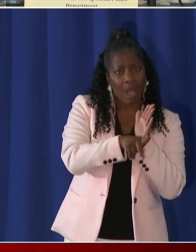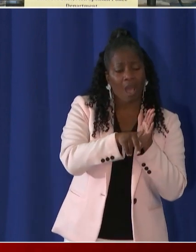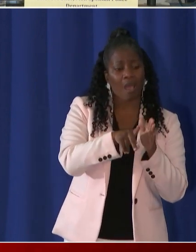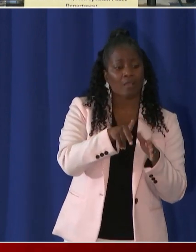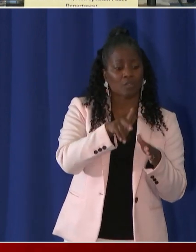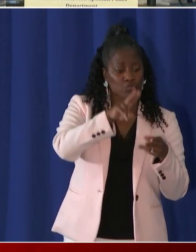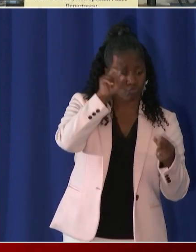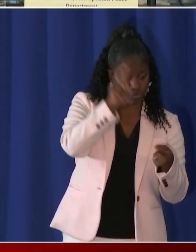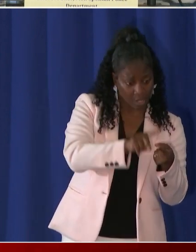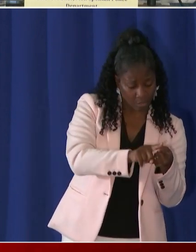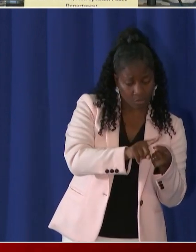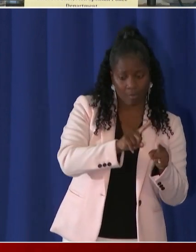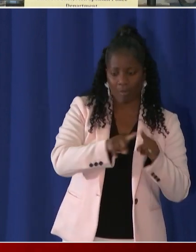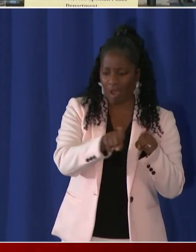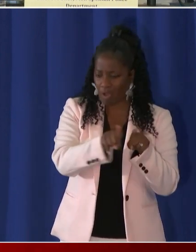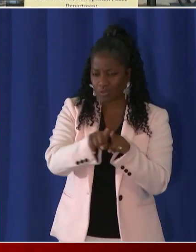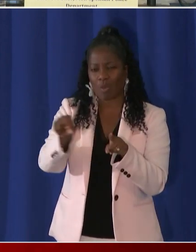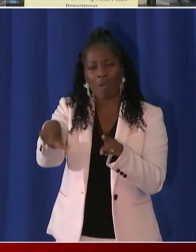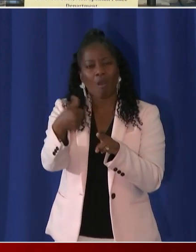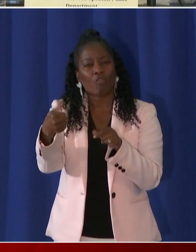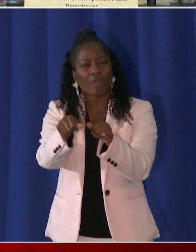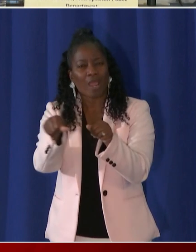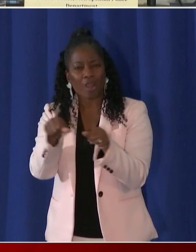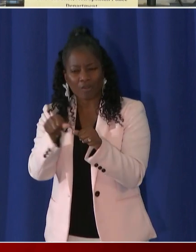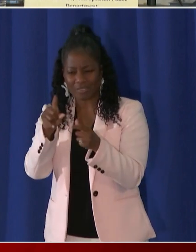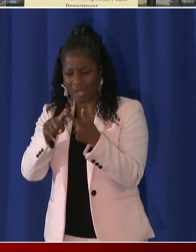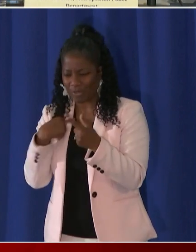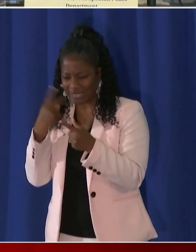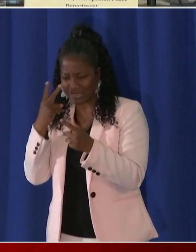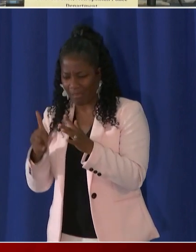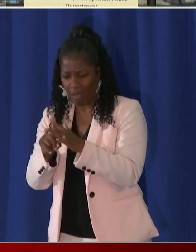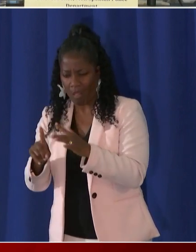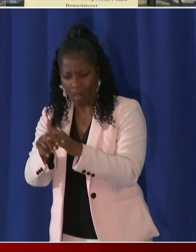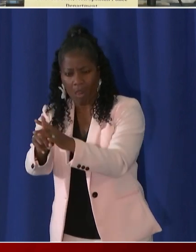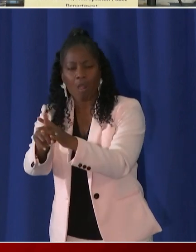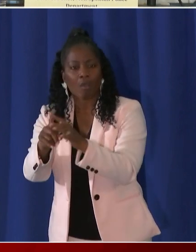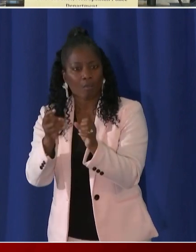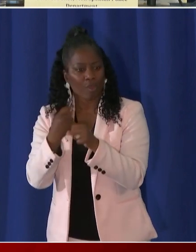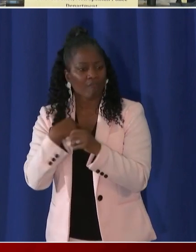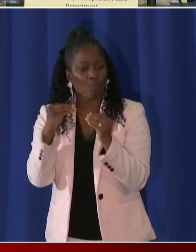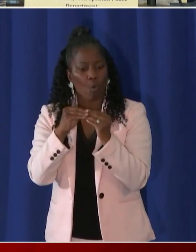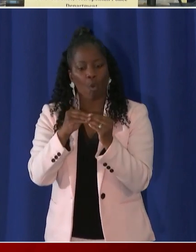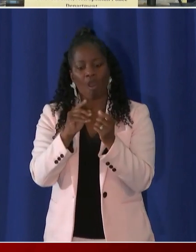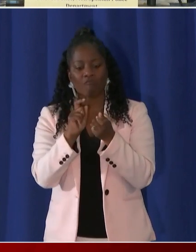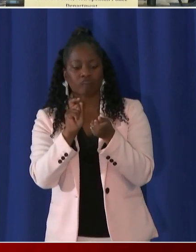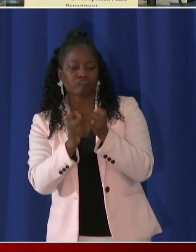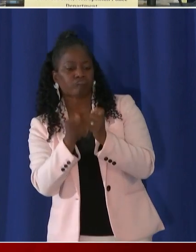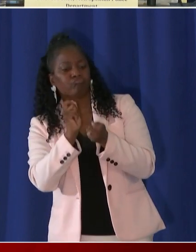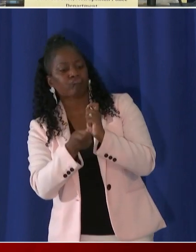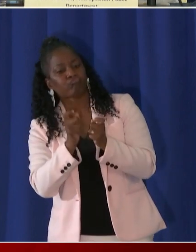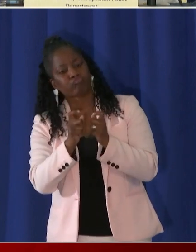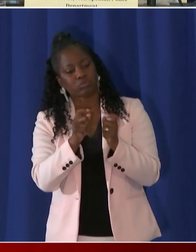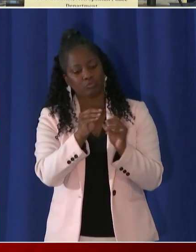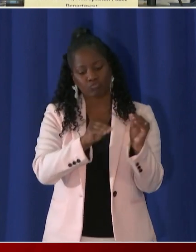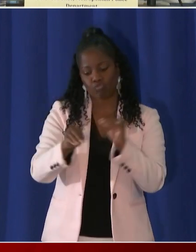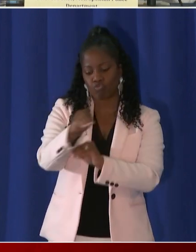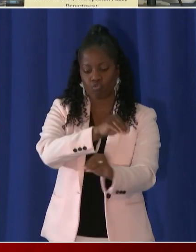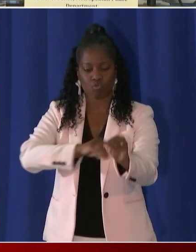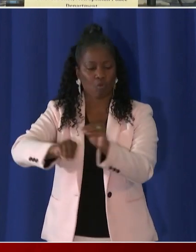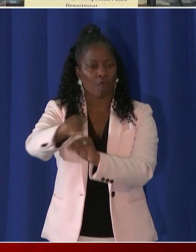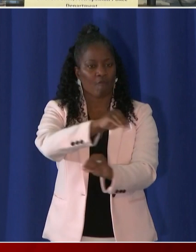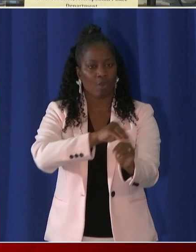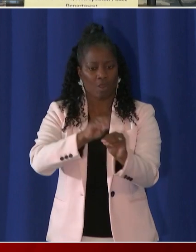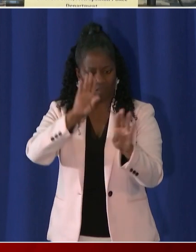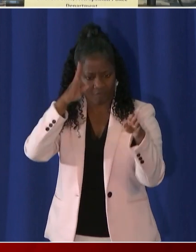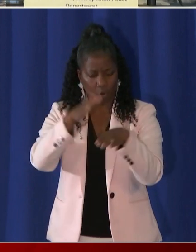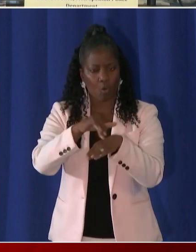areas, but in other areas where we see these acute issues popping up, we have the flexibility to move these individuals around, to focus in on crime,